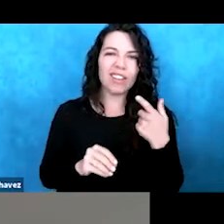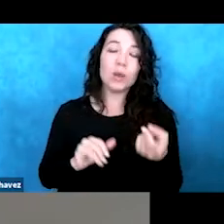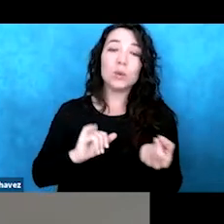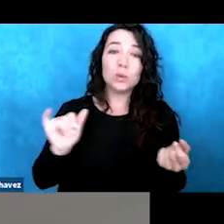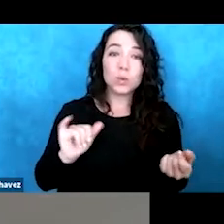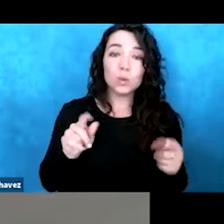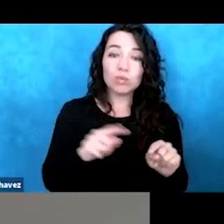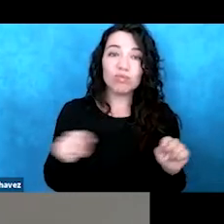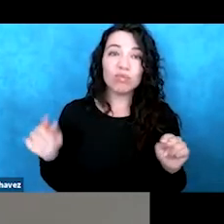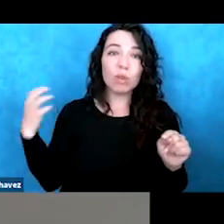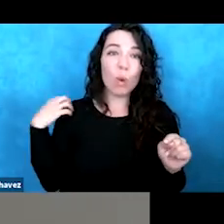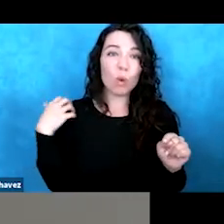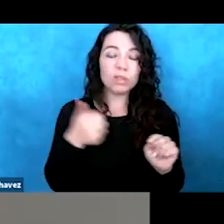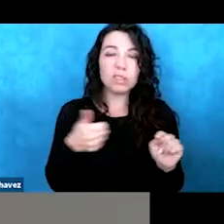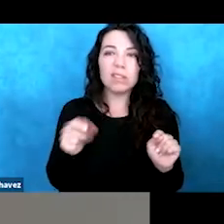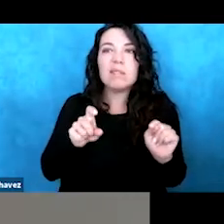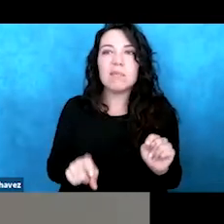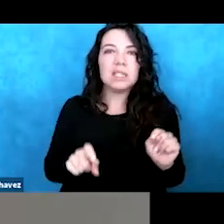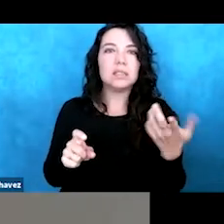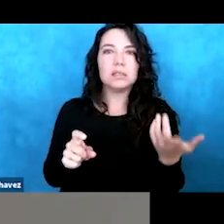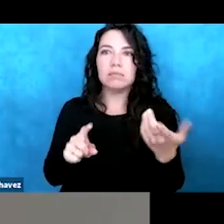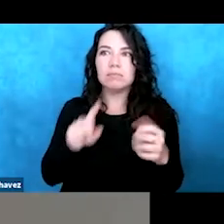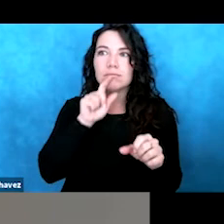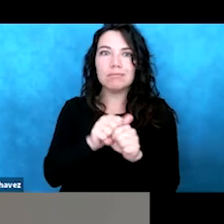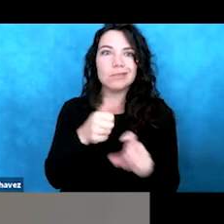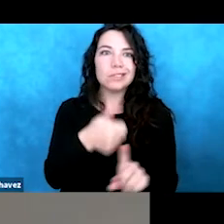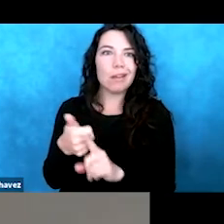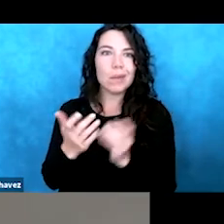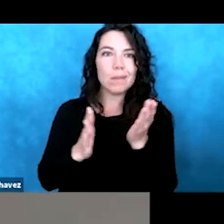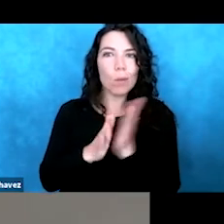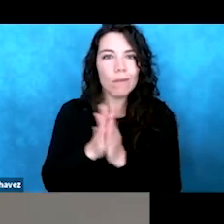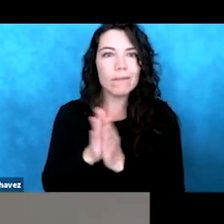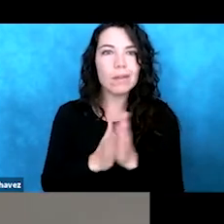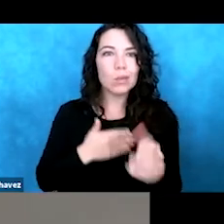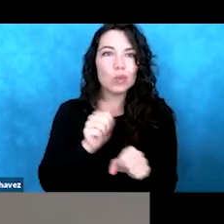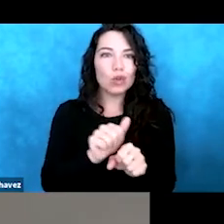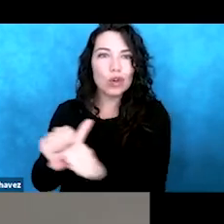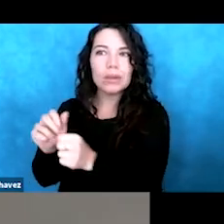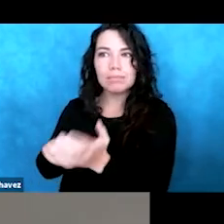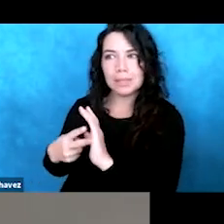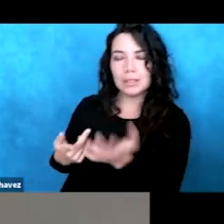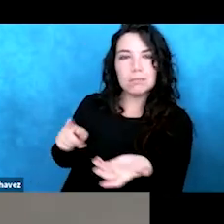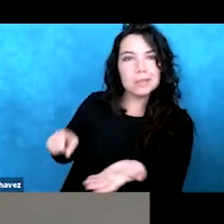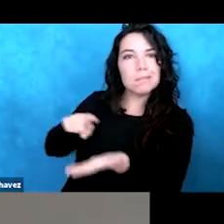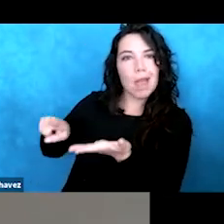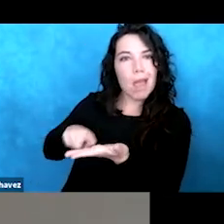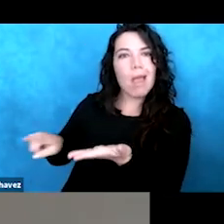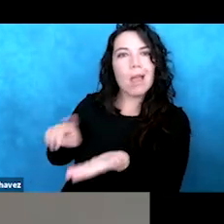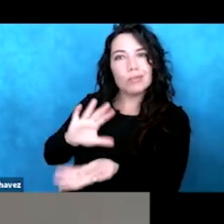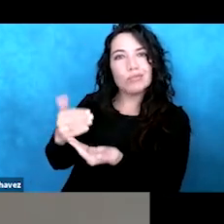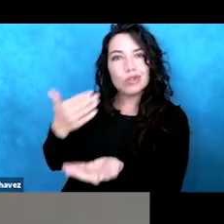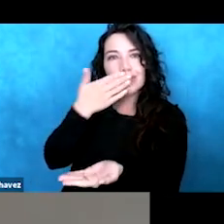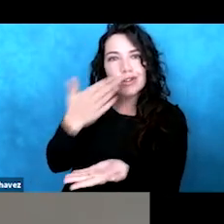to be motivated. So yes, on the one side, we needed to pay them and we needed to give them stipends so that they felt passionate about the work, but they also needed